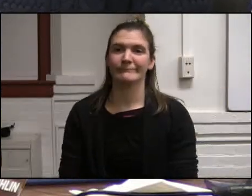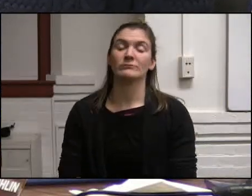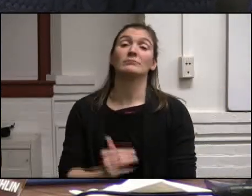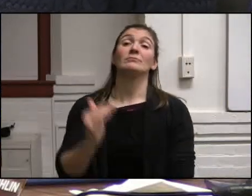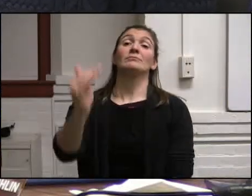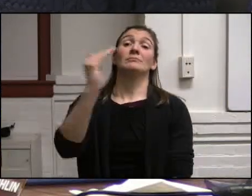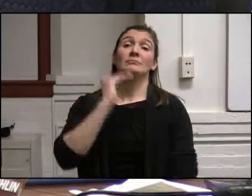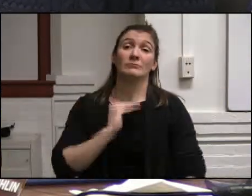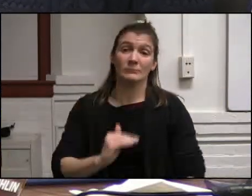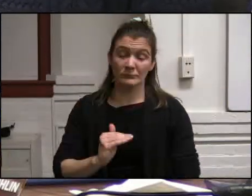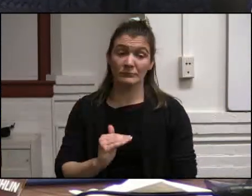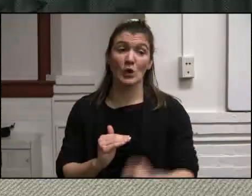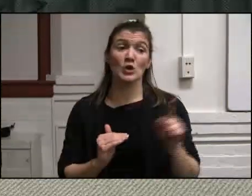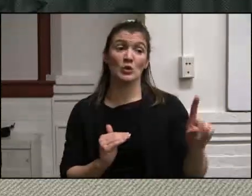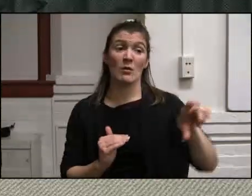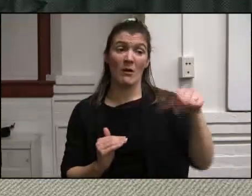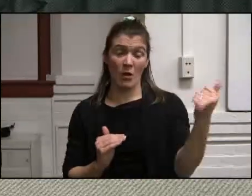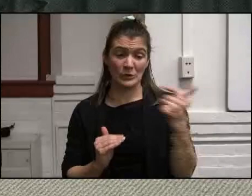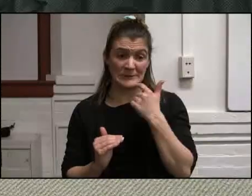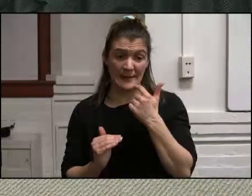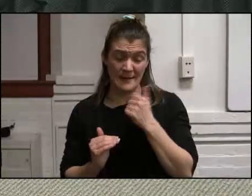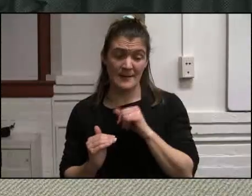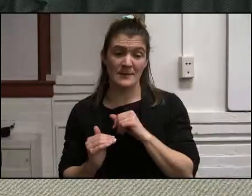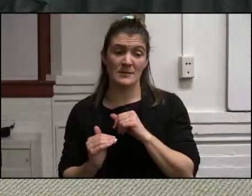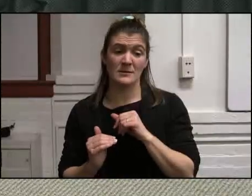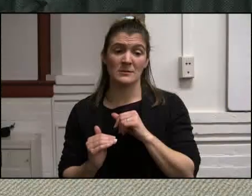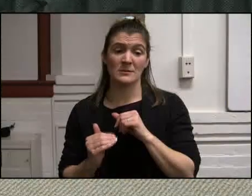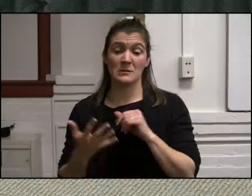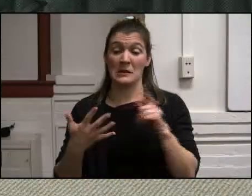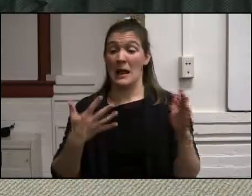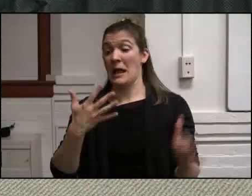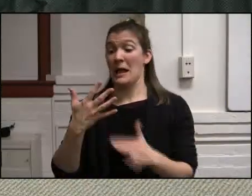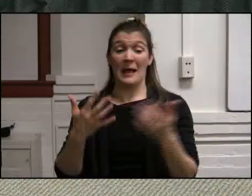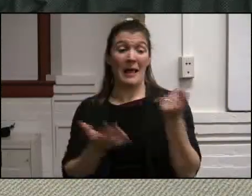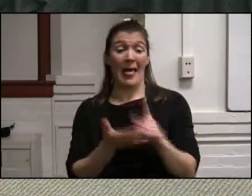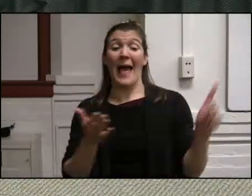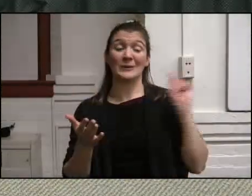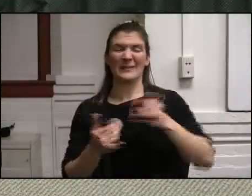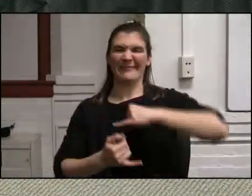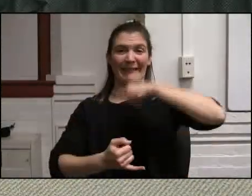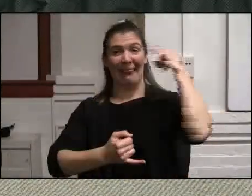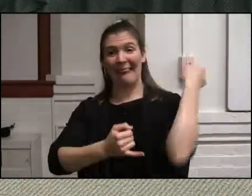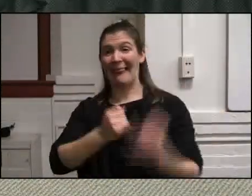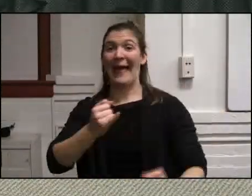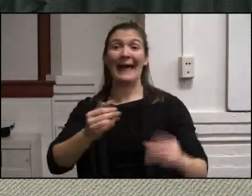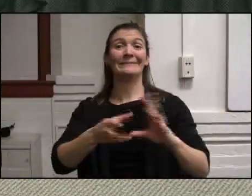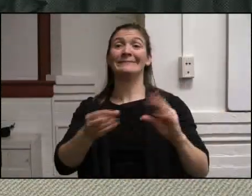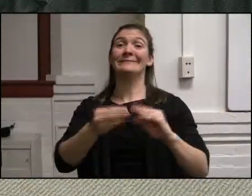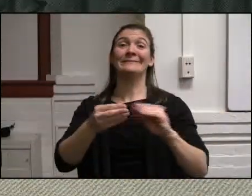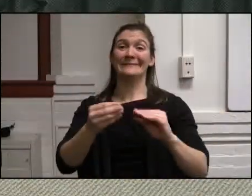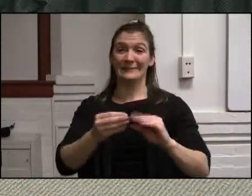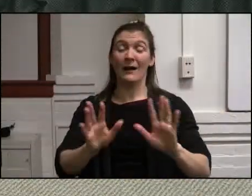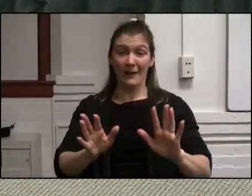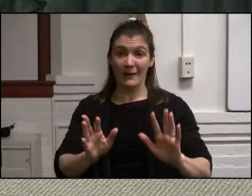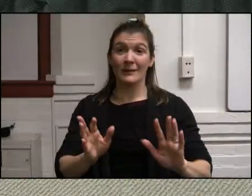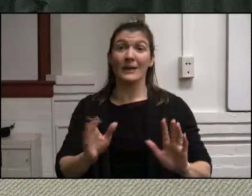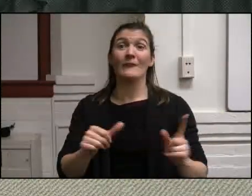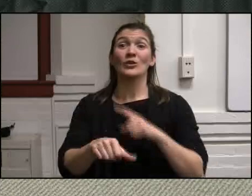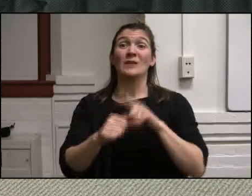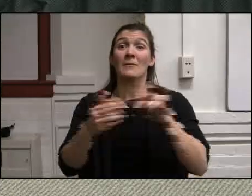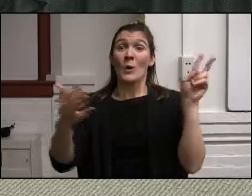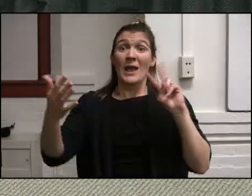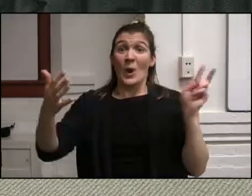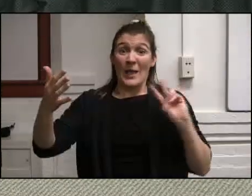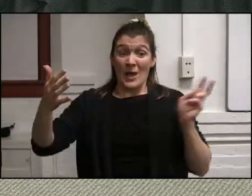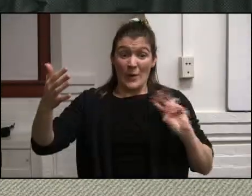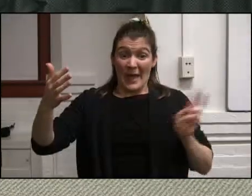You indicated in our finale last week, in the first review, the first time through all the